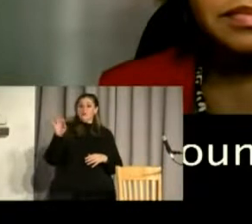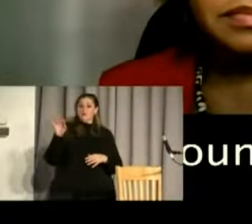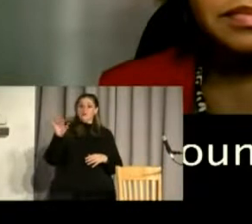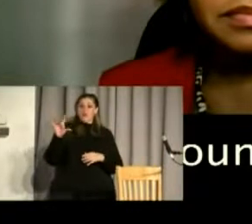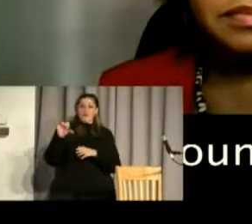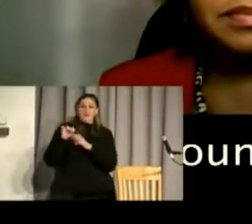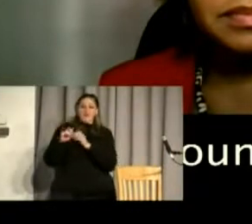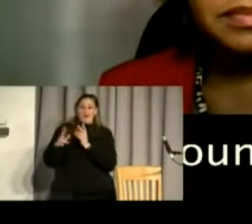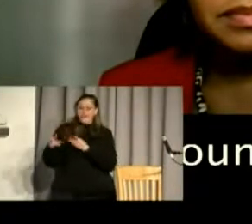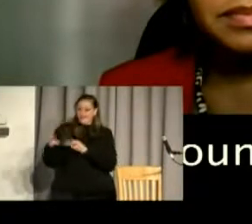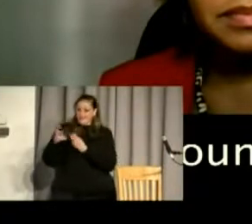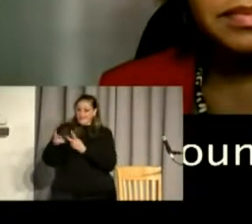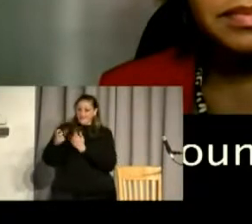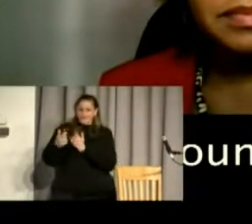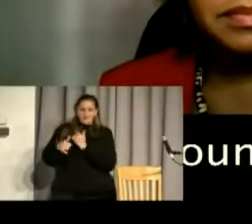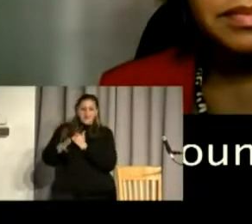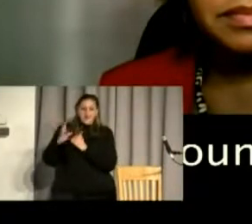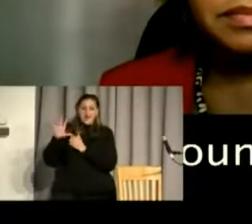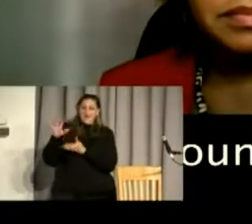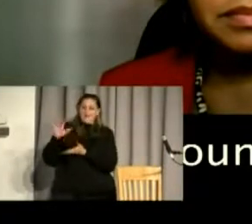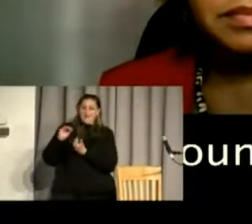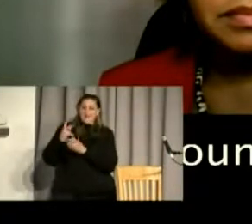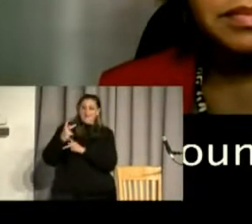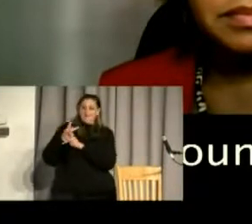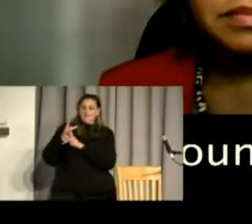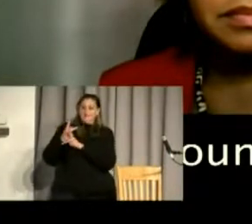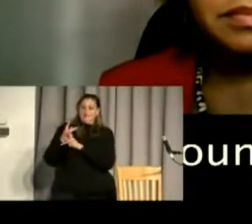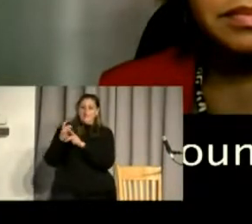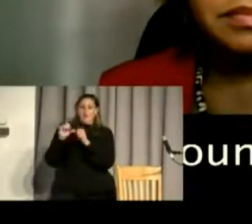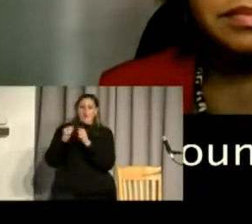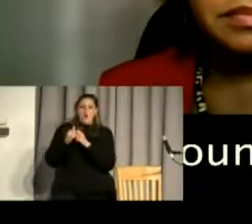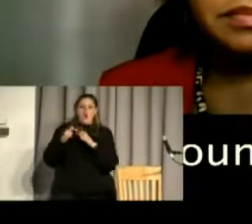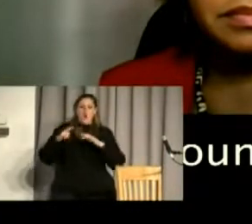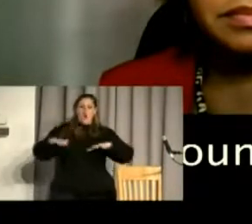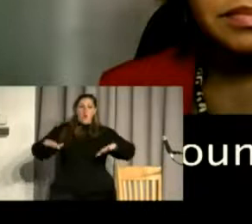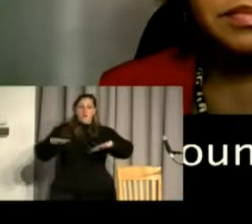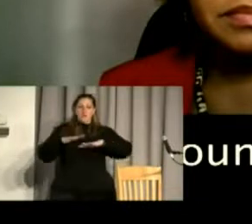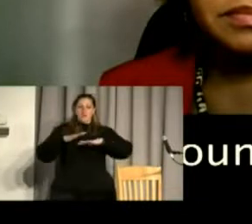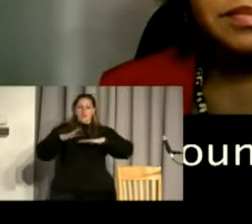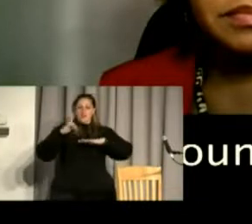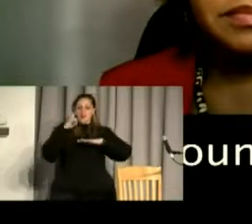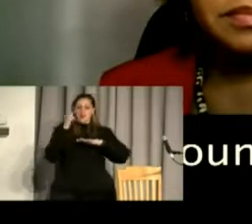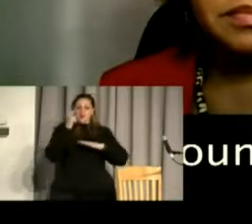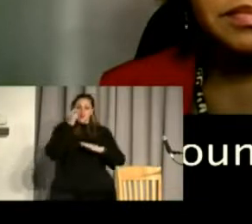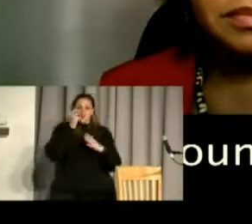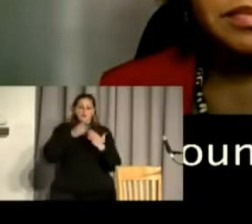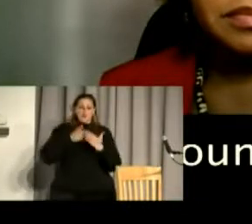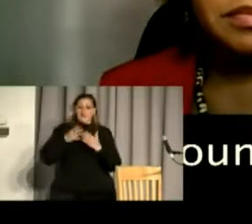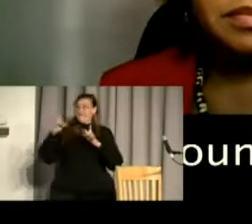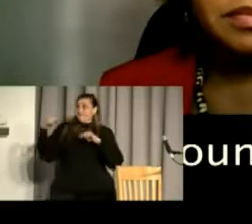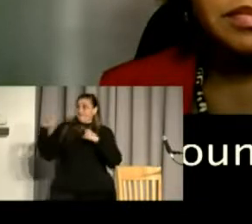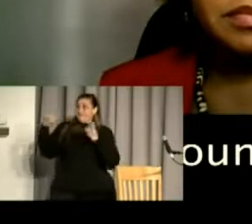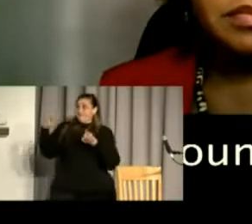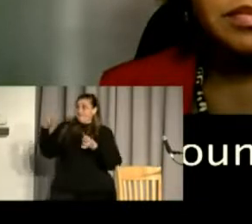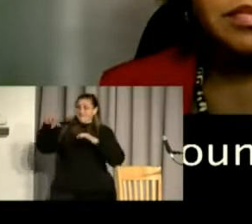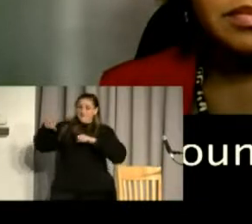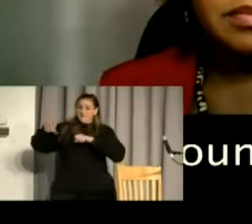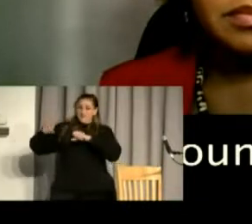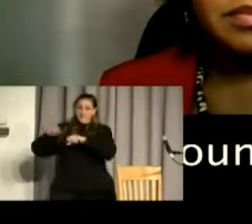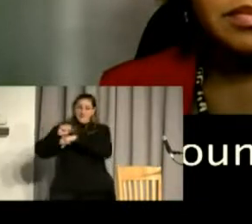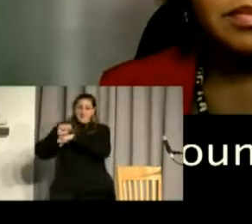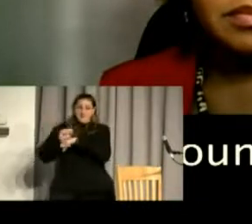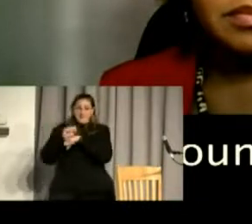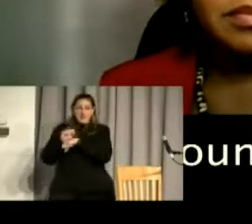particularly how the fossil fuel industry maintains the racialized spatial logics of settler colonialism and